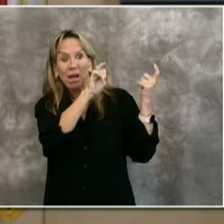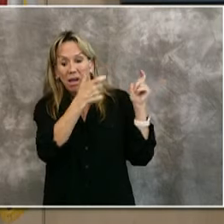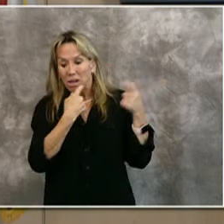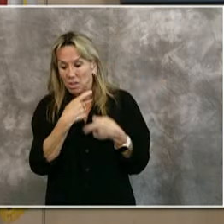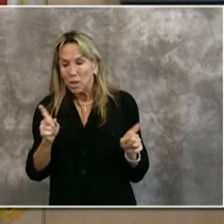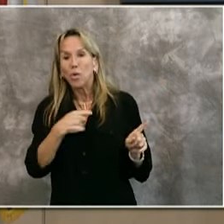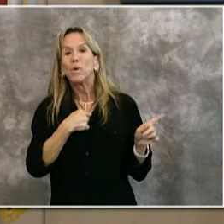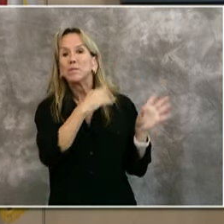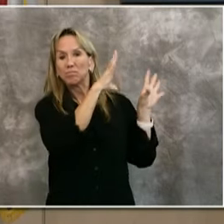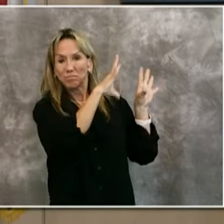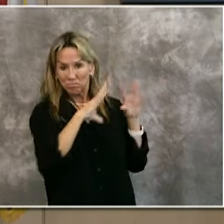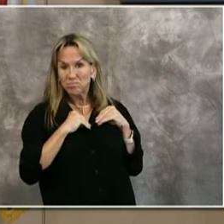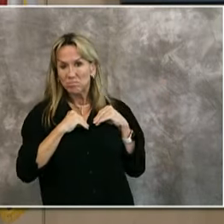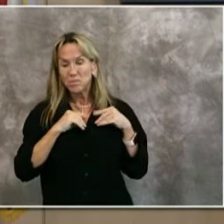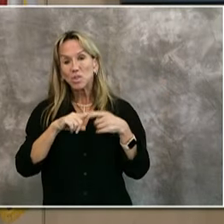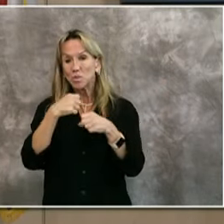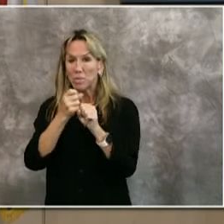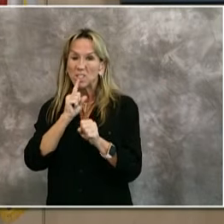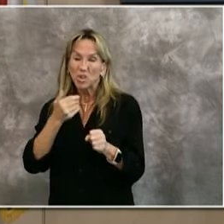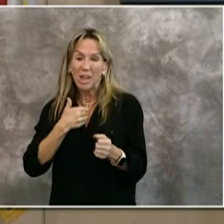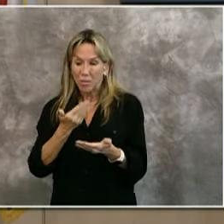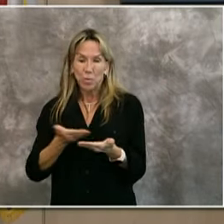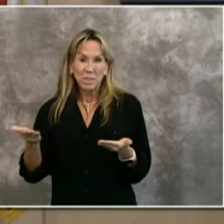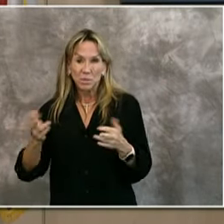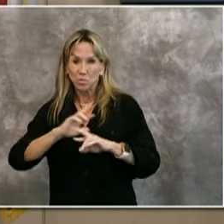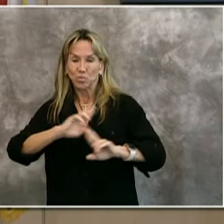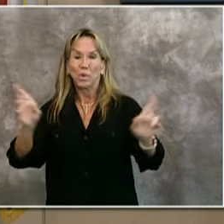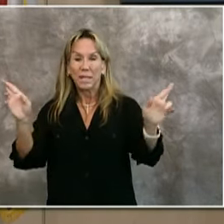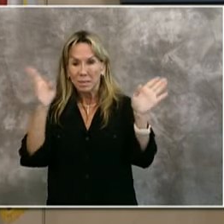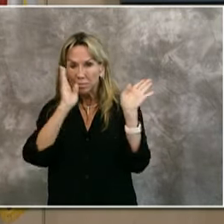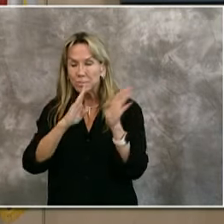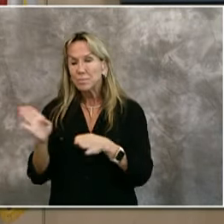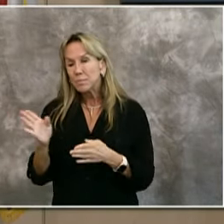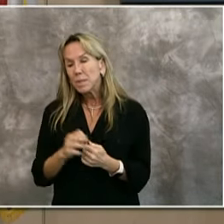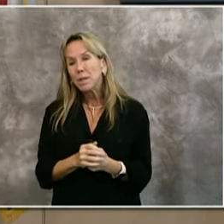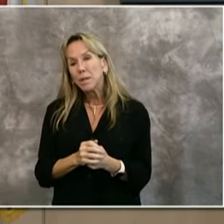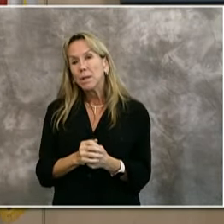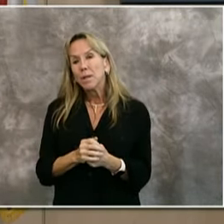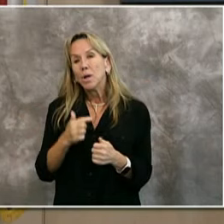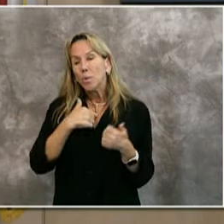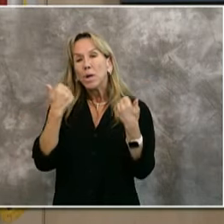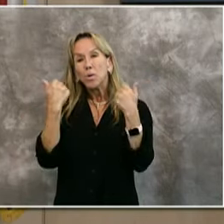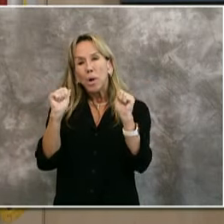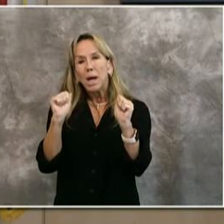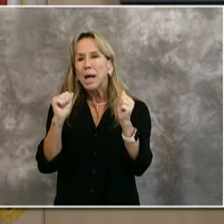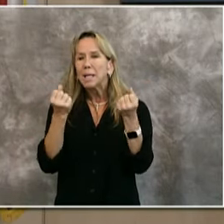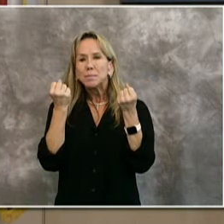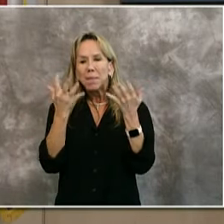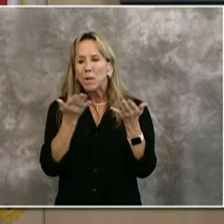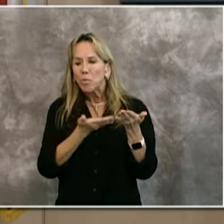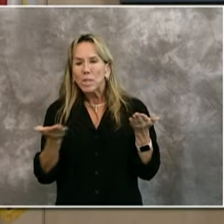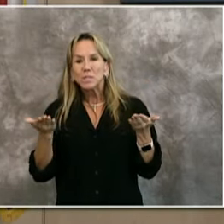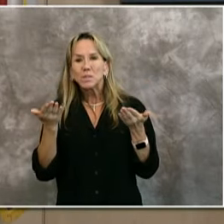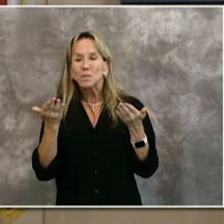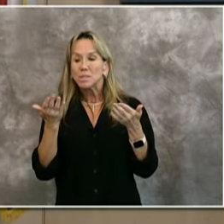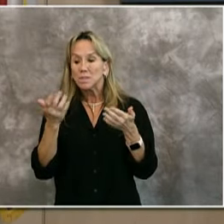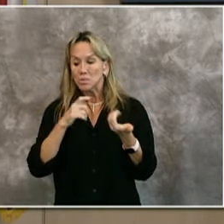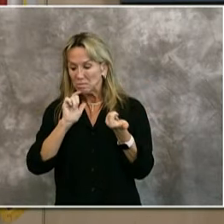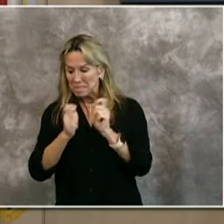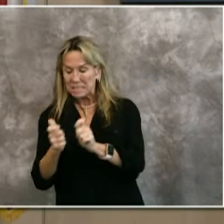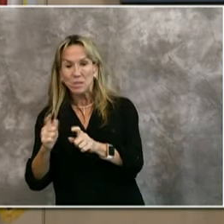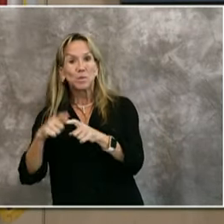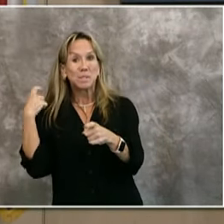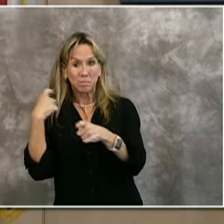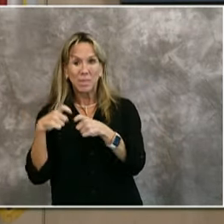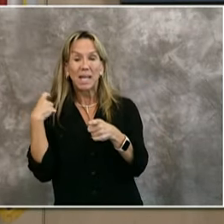have those resources. Certainly, we're trying to make as many resources available in Spanish as possible,